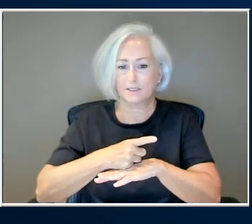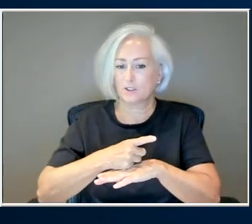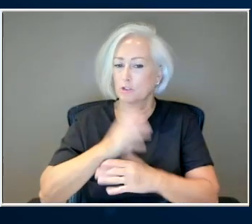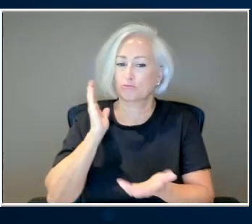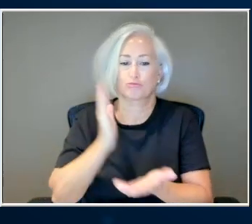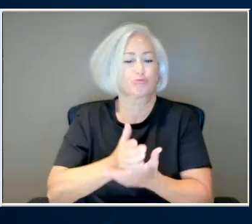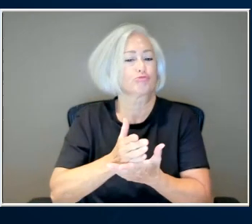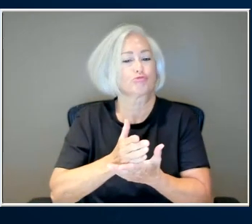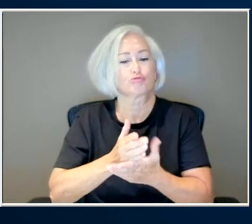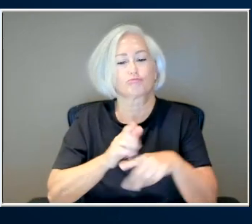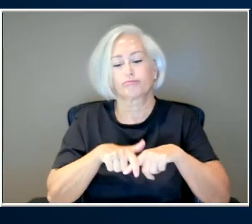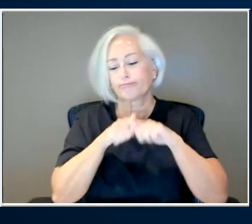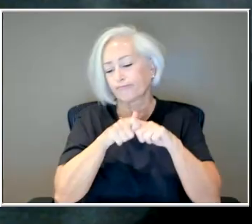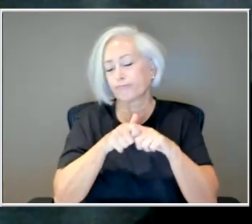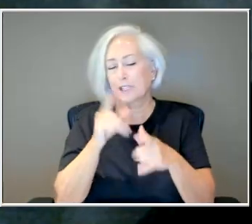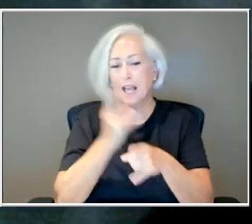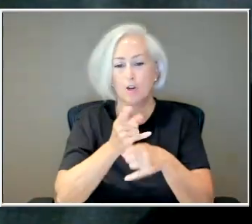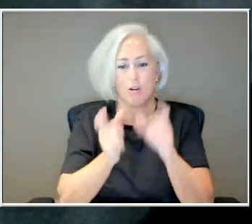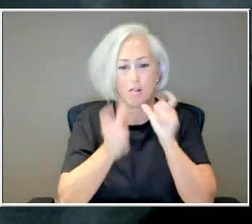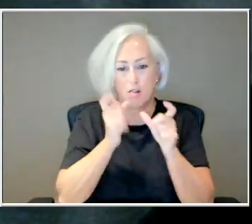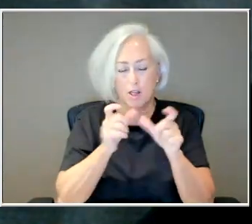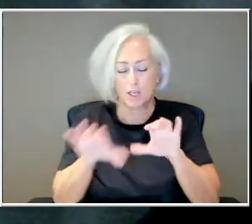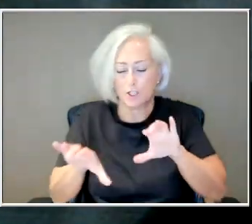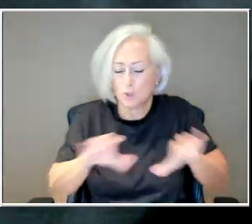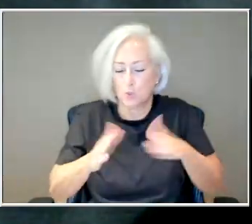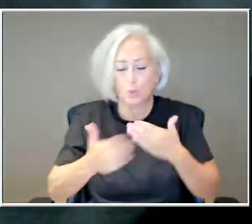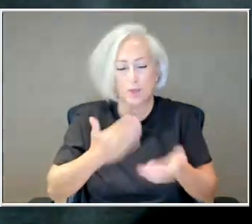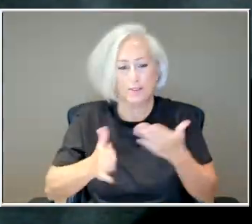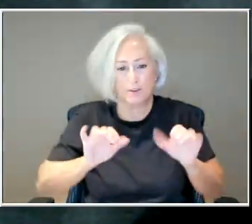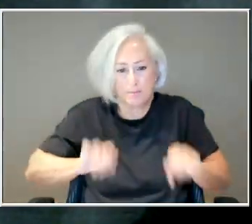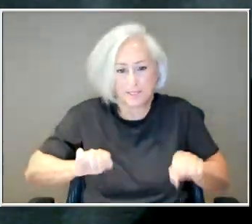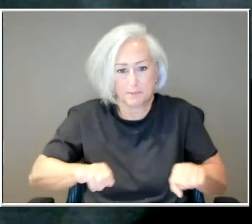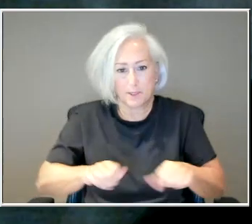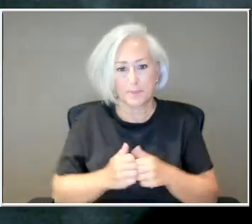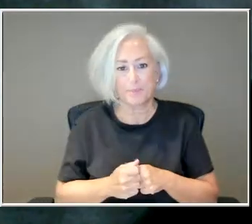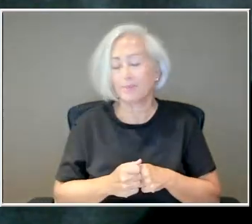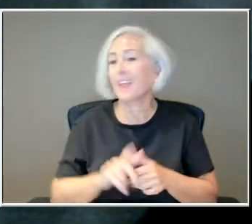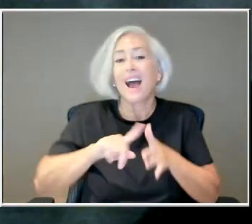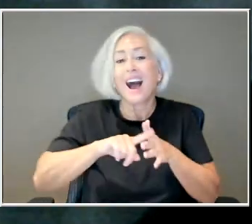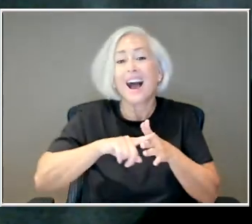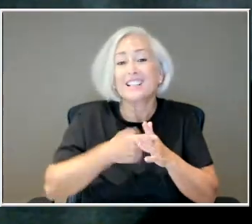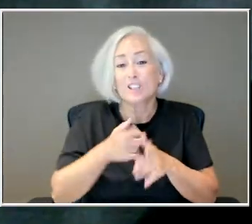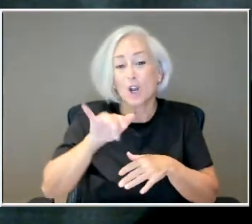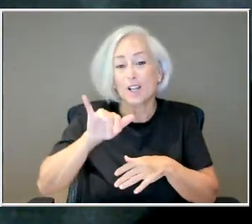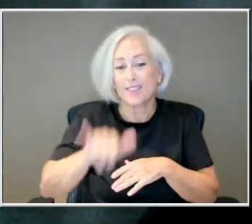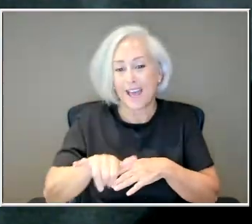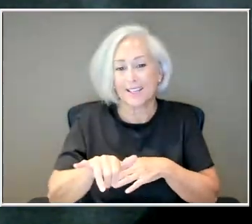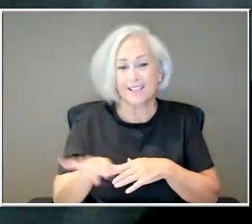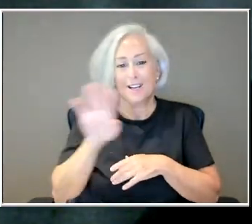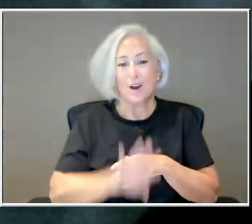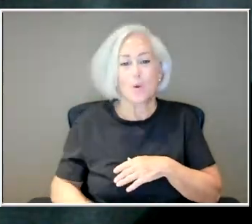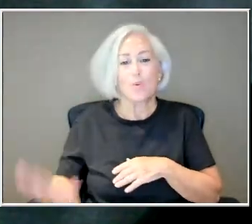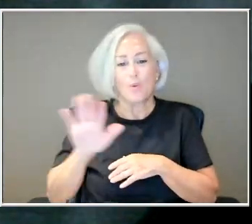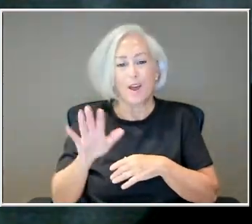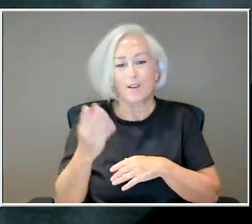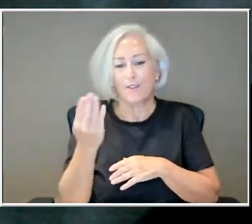do what I can to get through this. So I started that, and on about day 14 is when I got the call